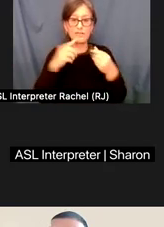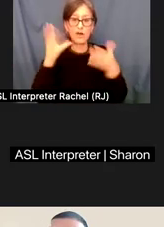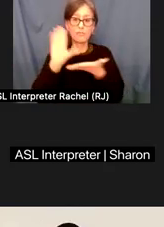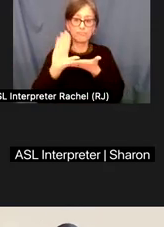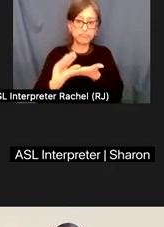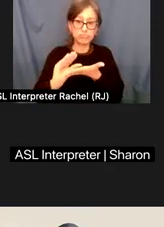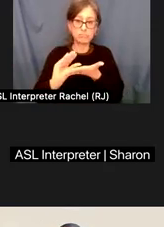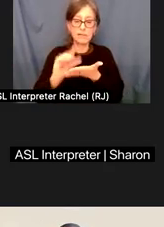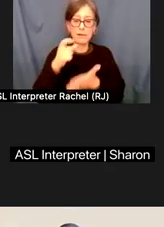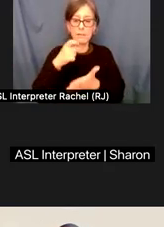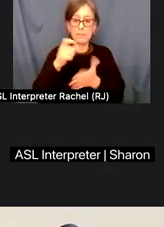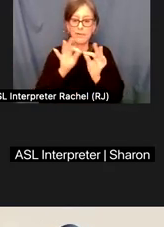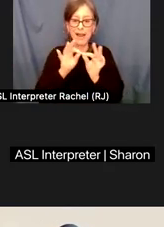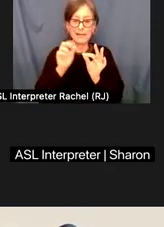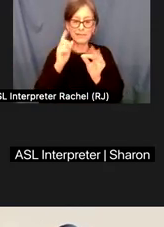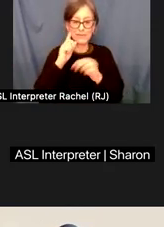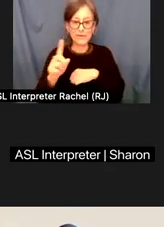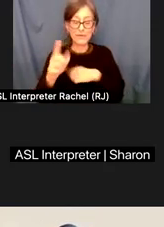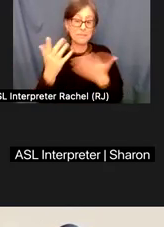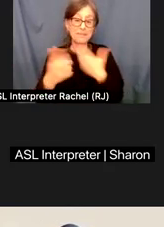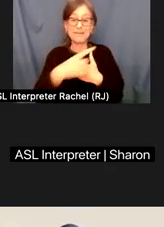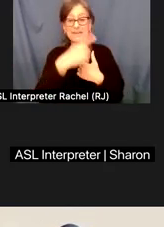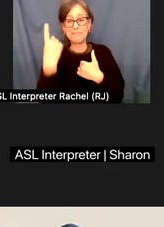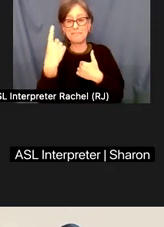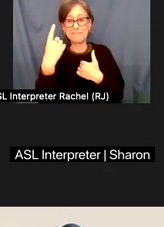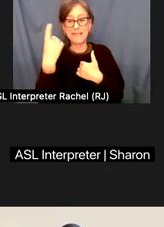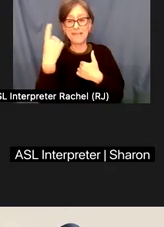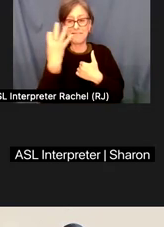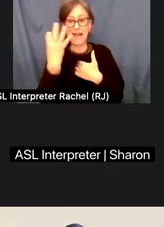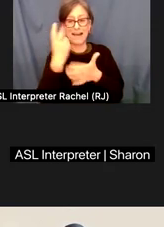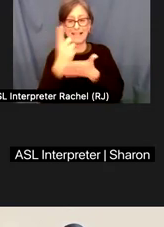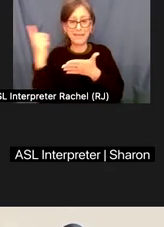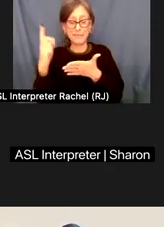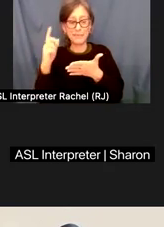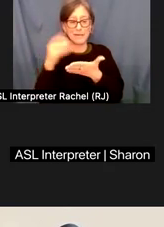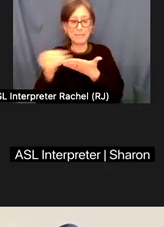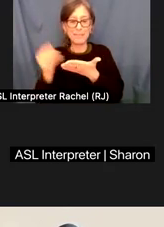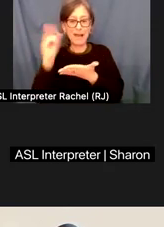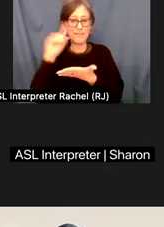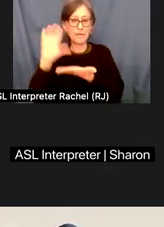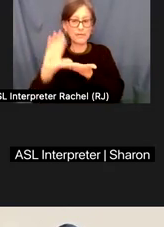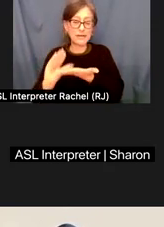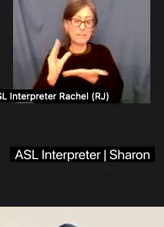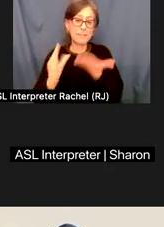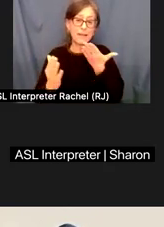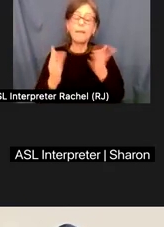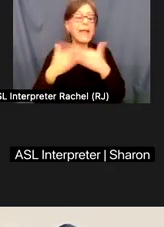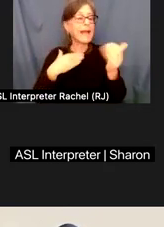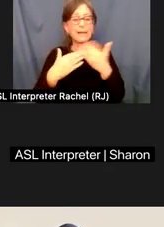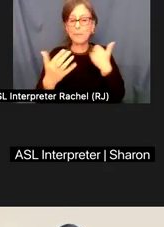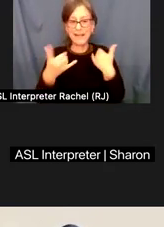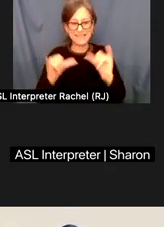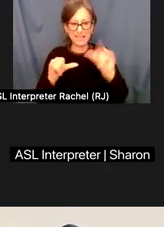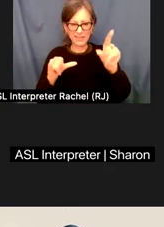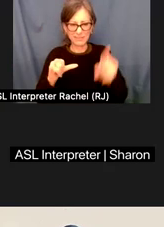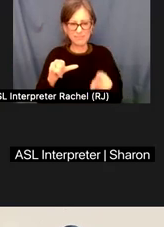holidays. I think probably on Black Friday, you could have caught a sale on a few of these things, or maybe even on Cyber Monday. But nonetheless, this